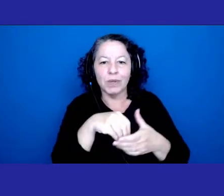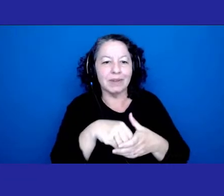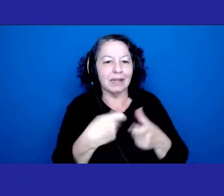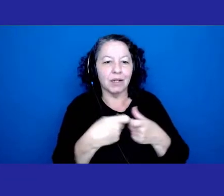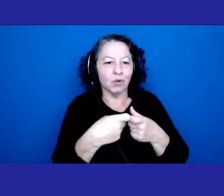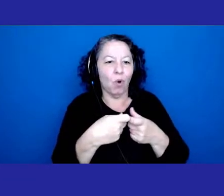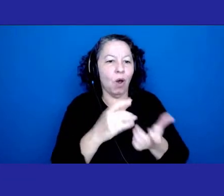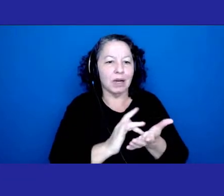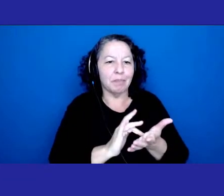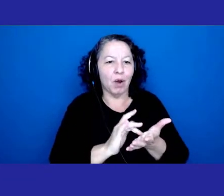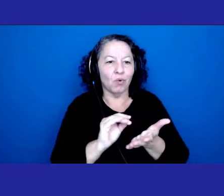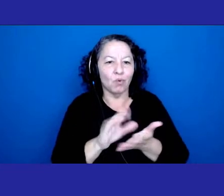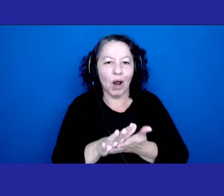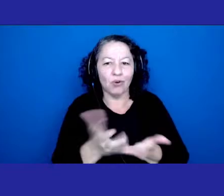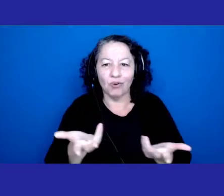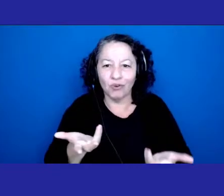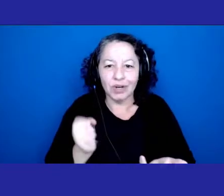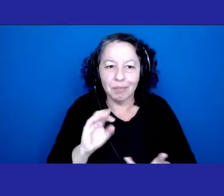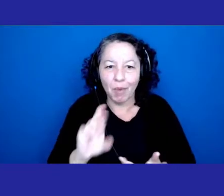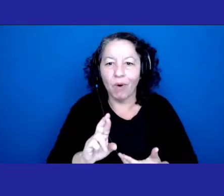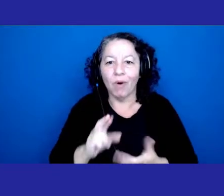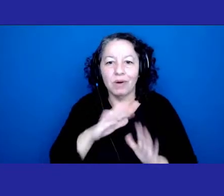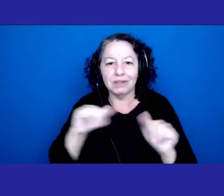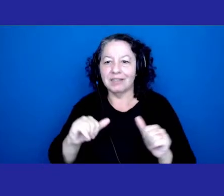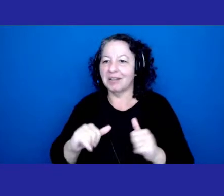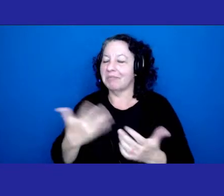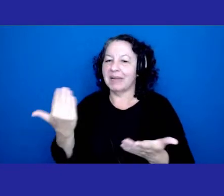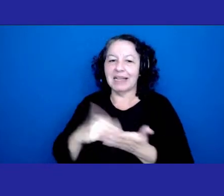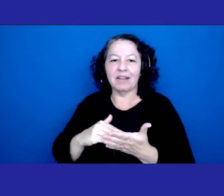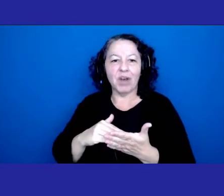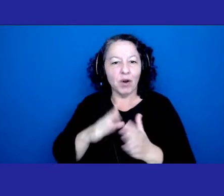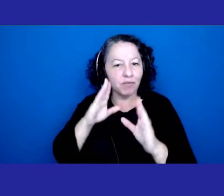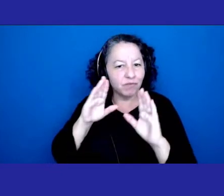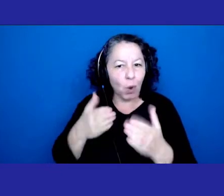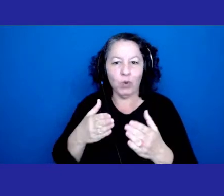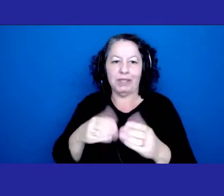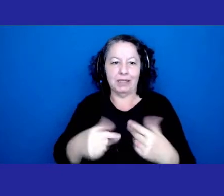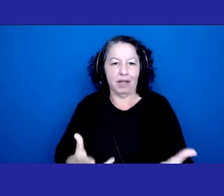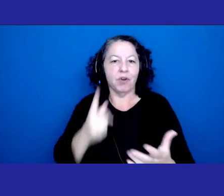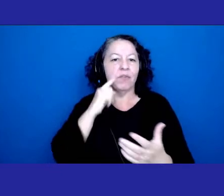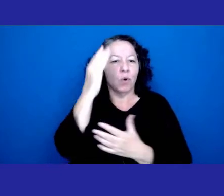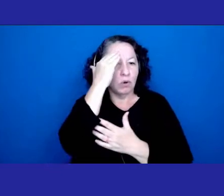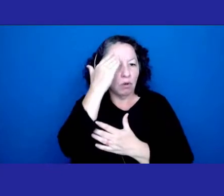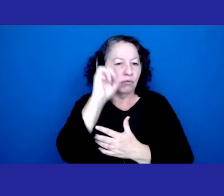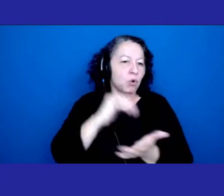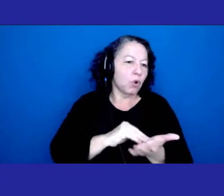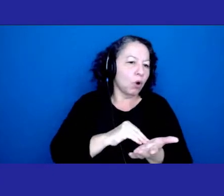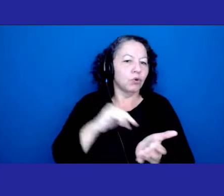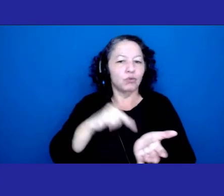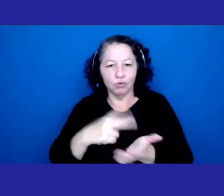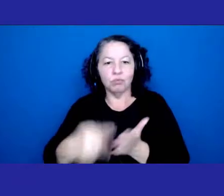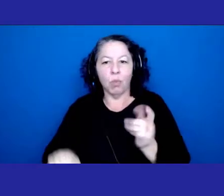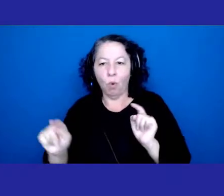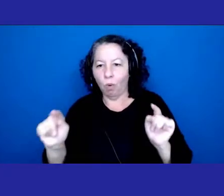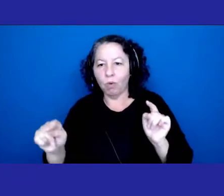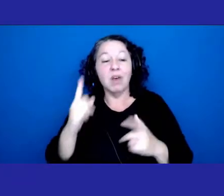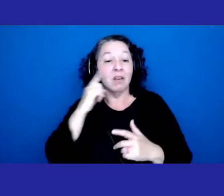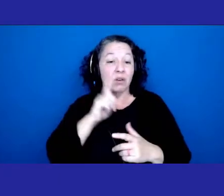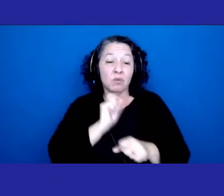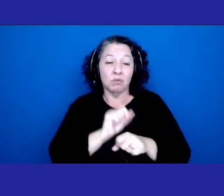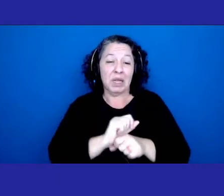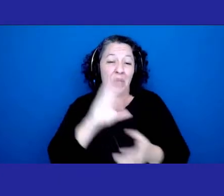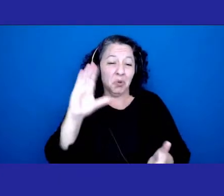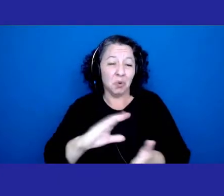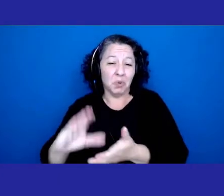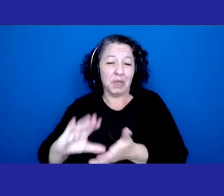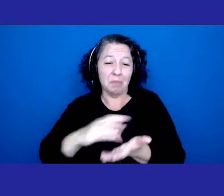this is, once again, a very targeted delivering of knowledge to our doctors and nurses. And I think it will really decrease the amount of time that they